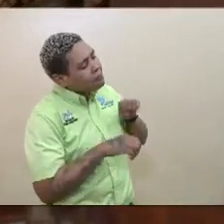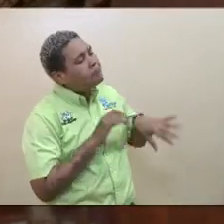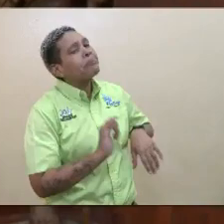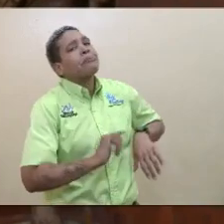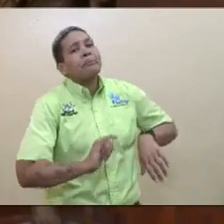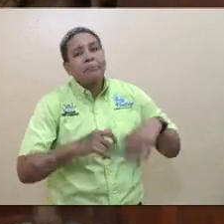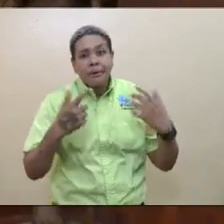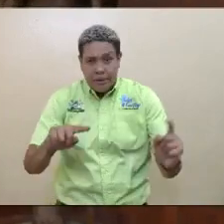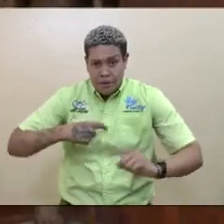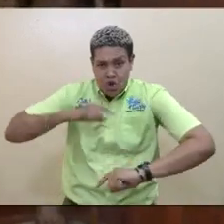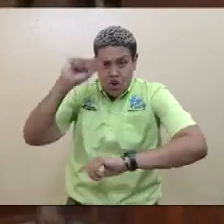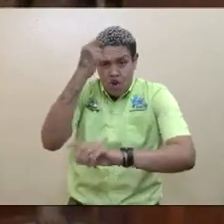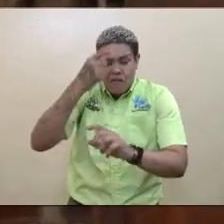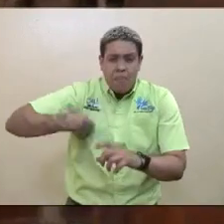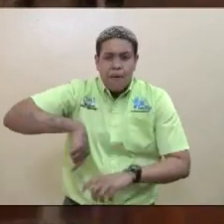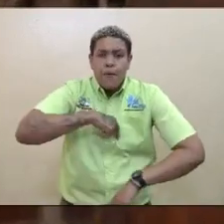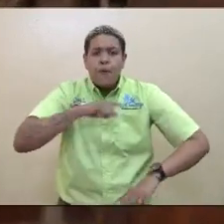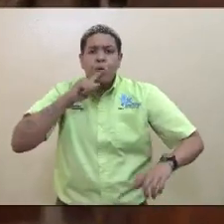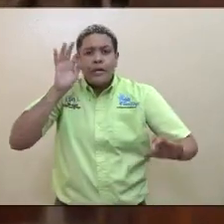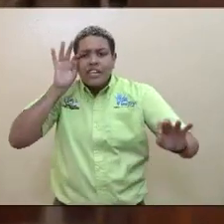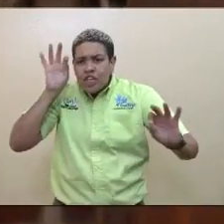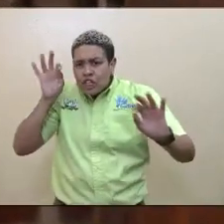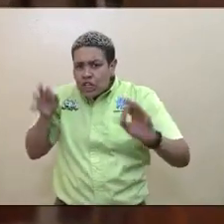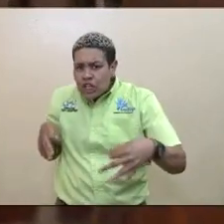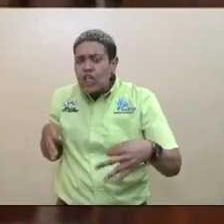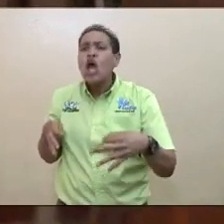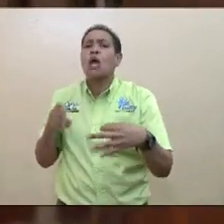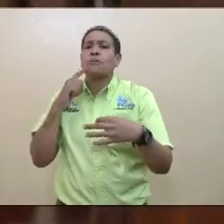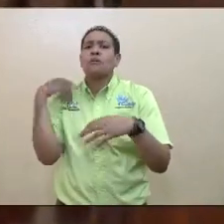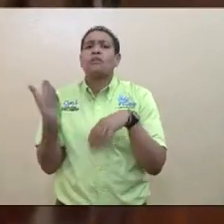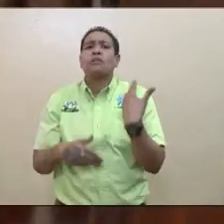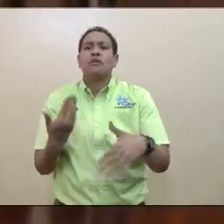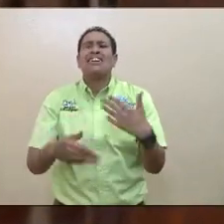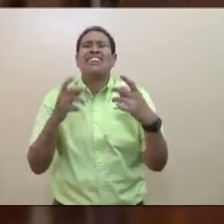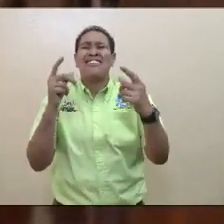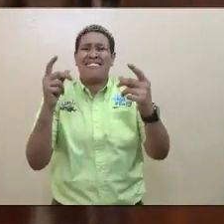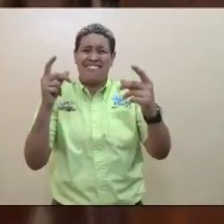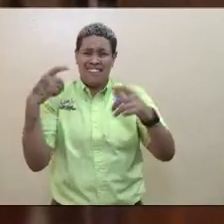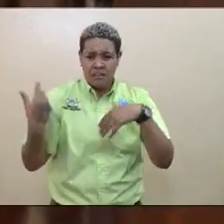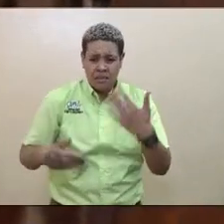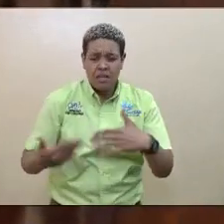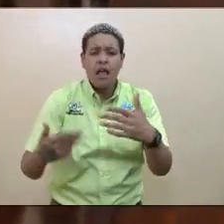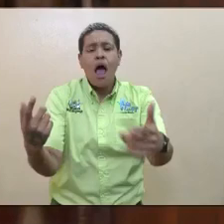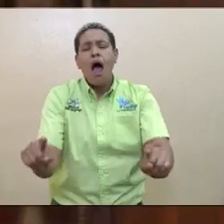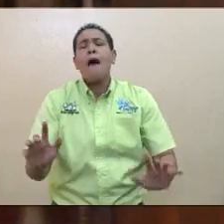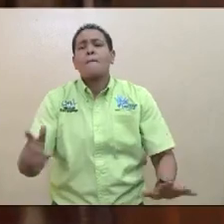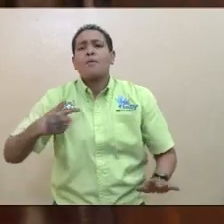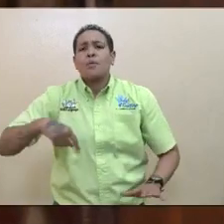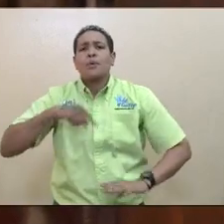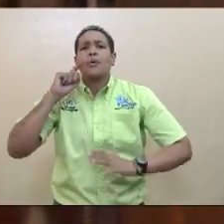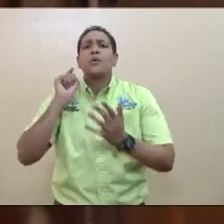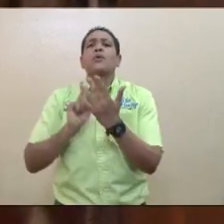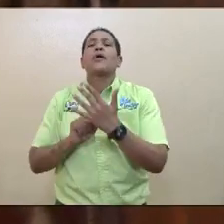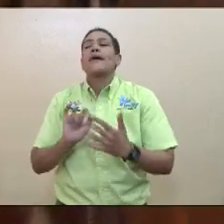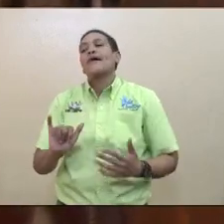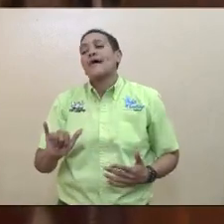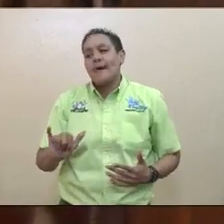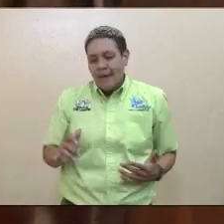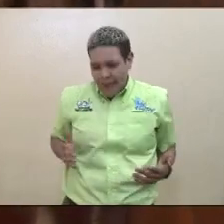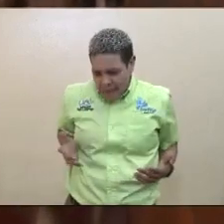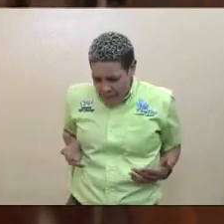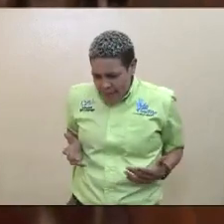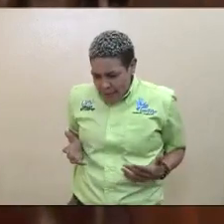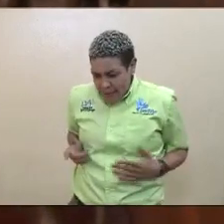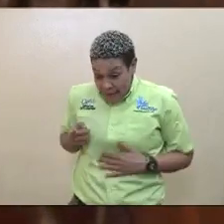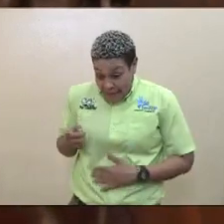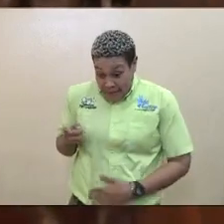were determined to move the process along expeditiously, we recognize that